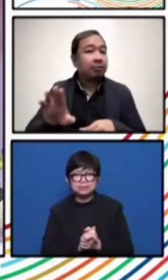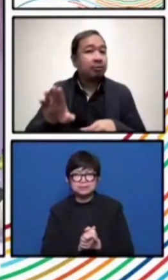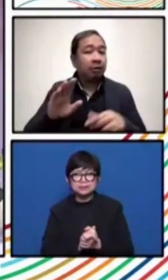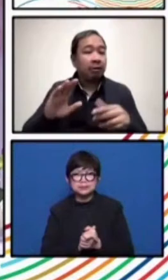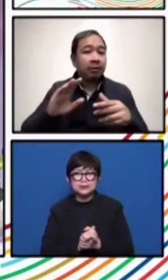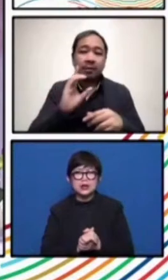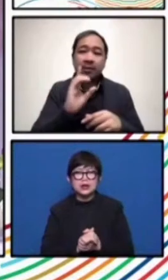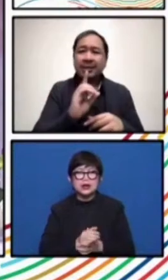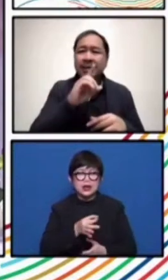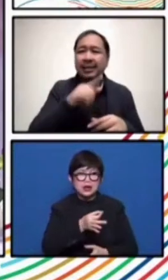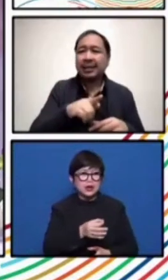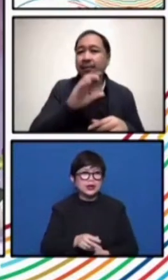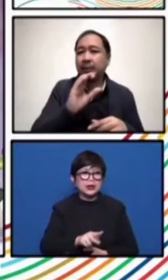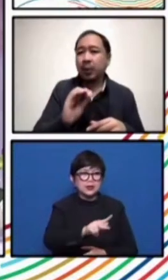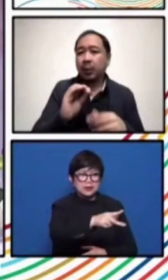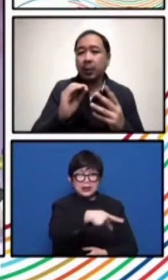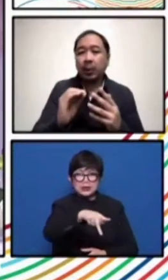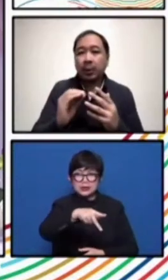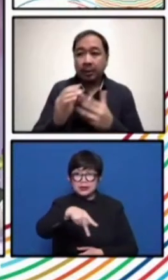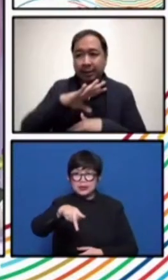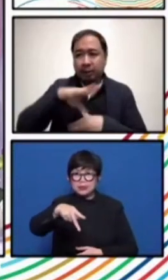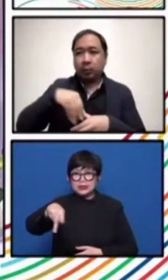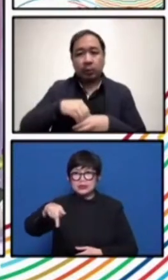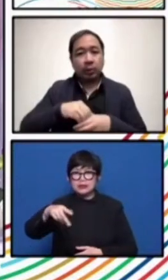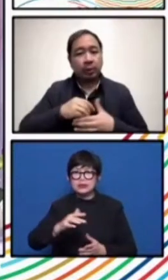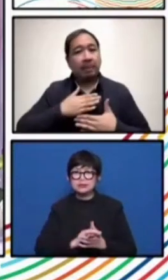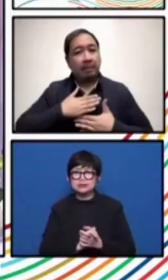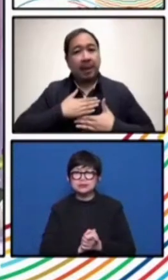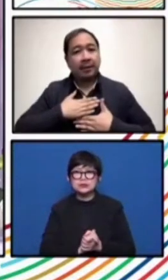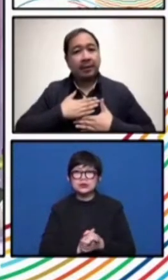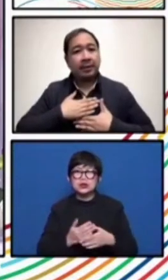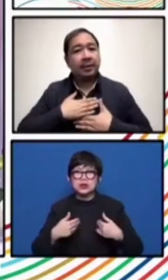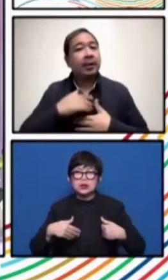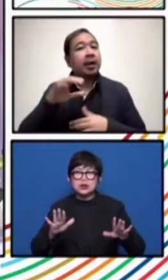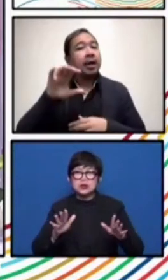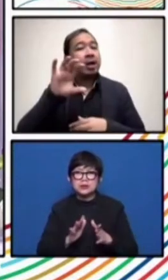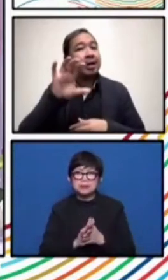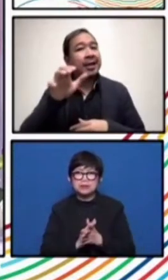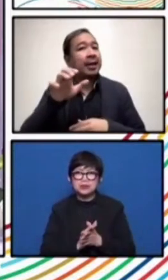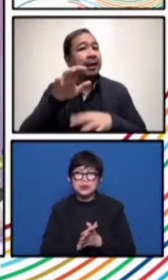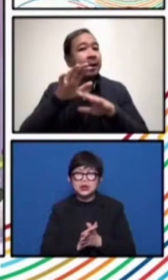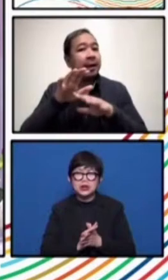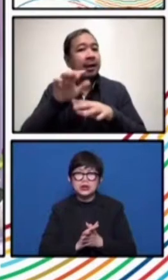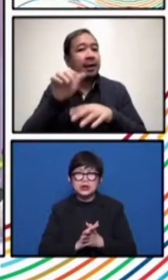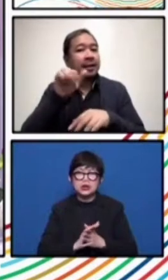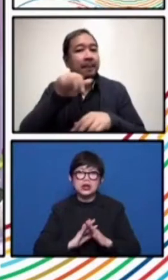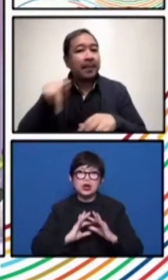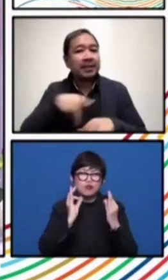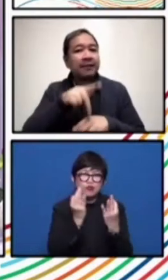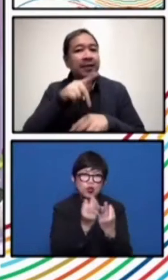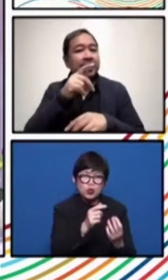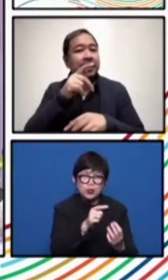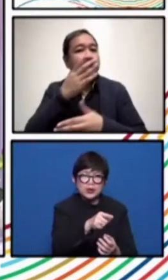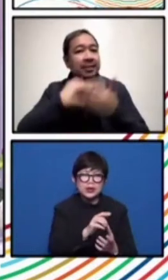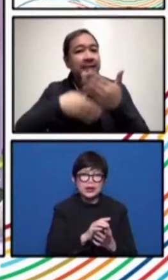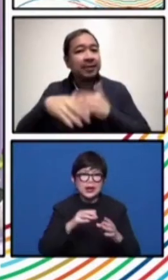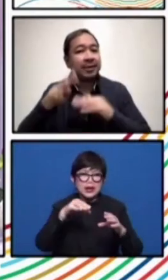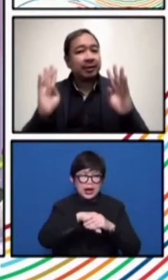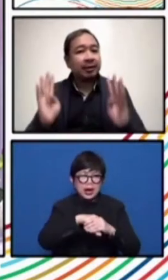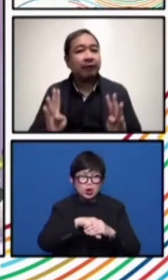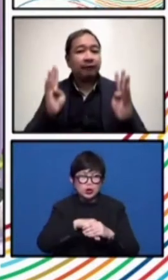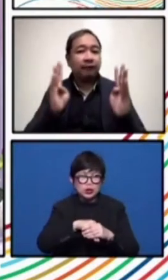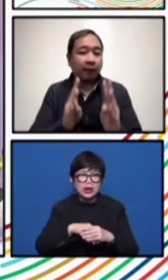disabilities including ours at the regional level pursue disability forum and those of our members in the countries that I've referred to